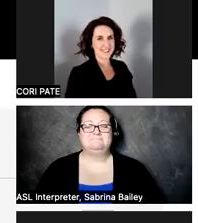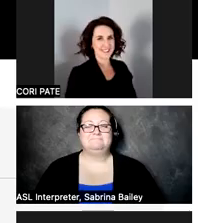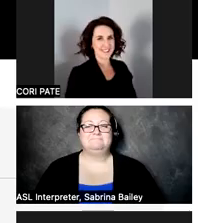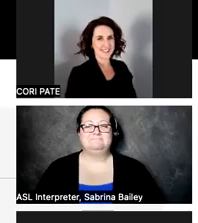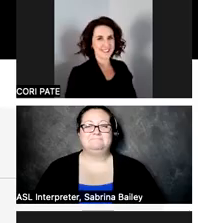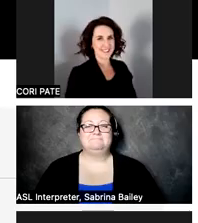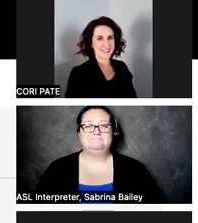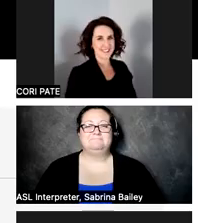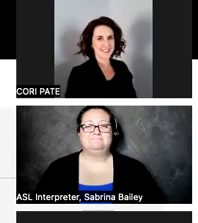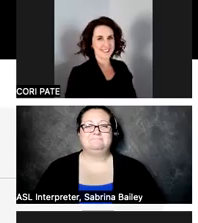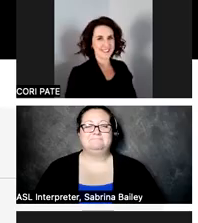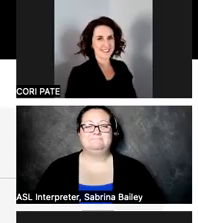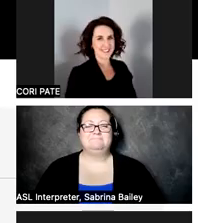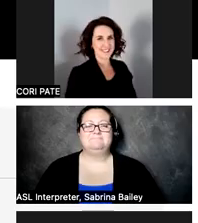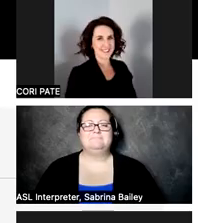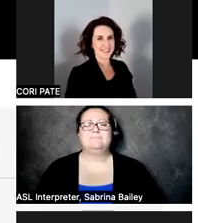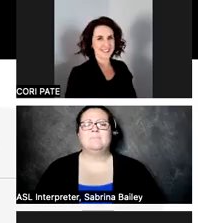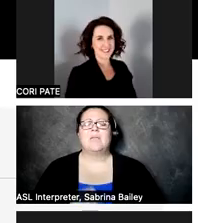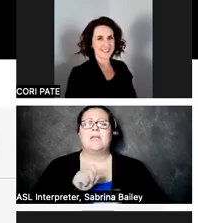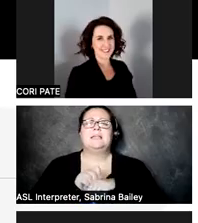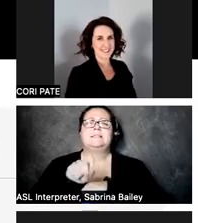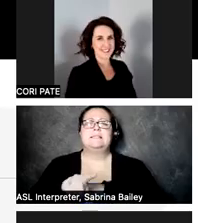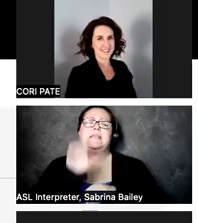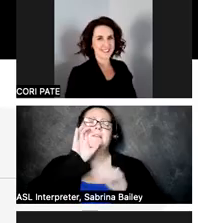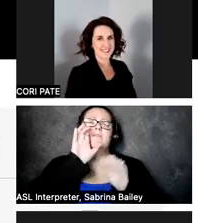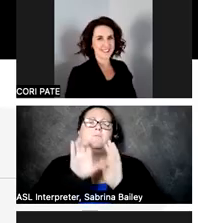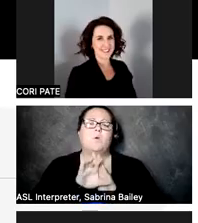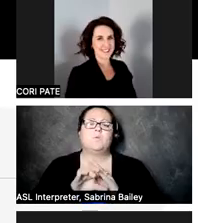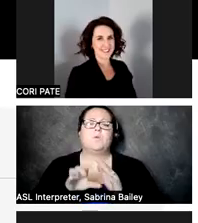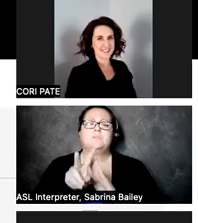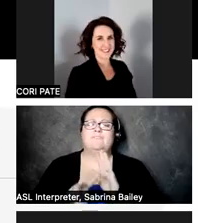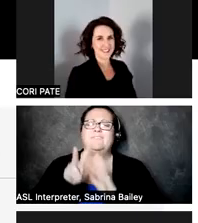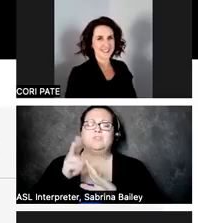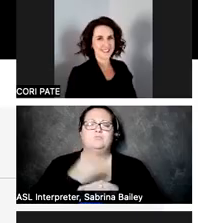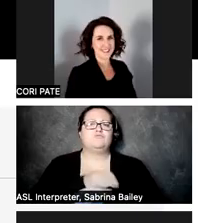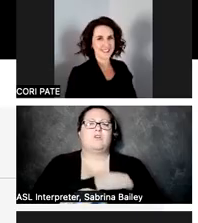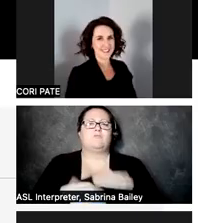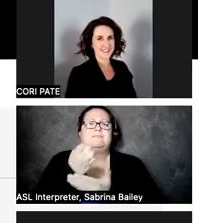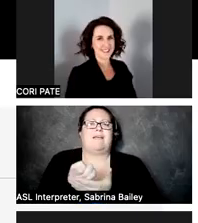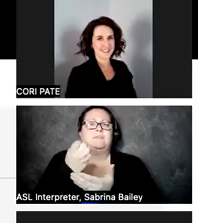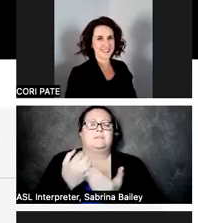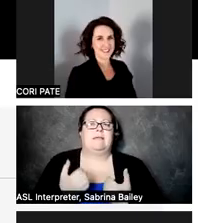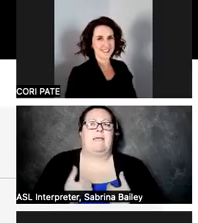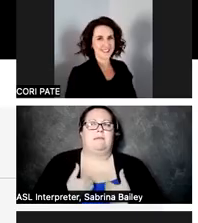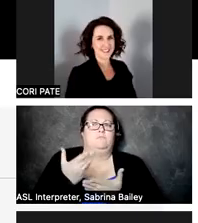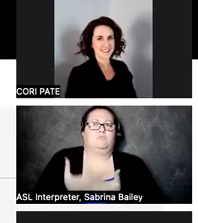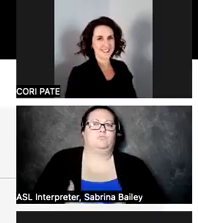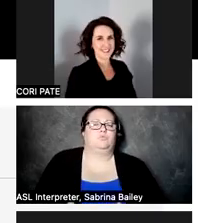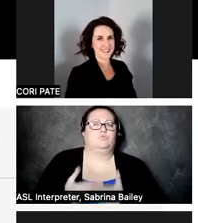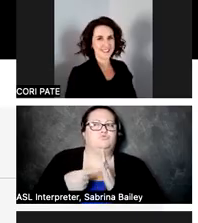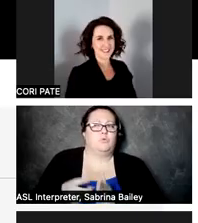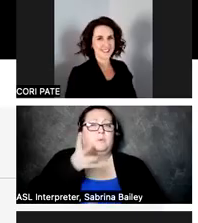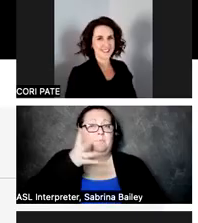I love this sending photos and videos of progress, giving them that evidence, showing parents how